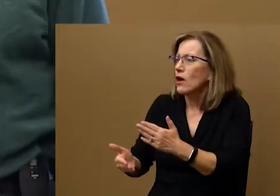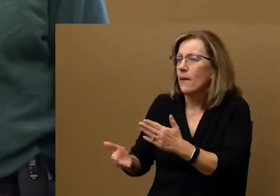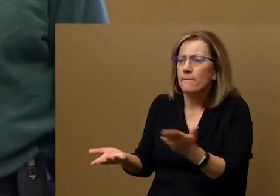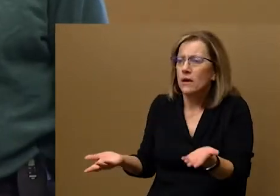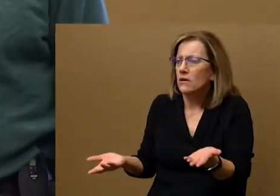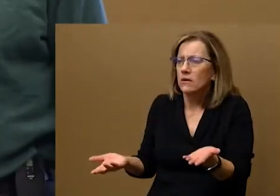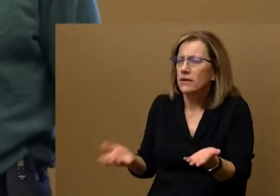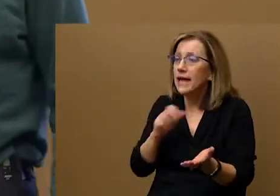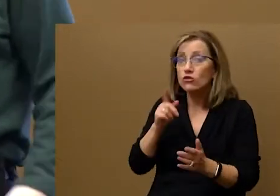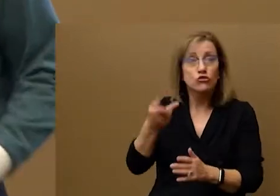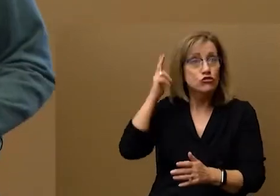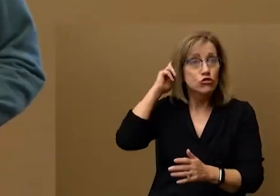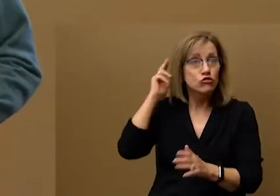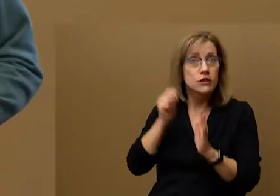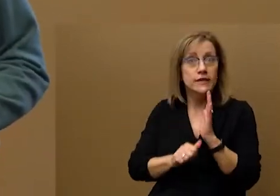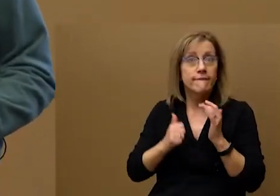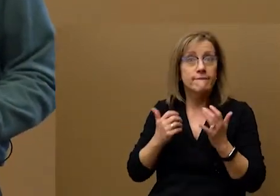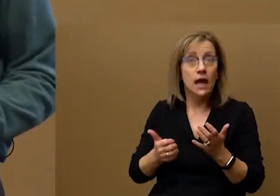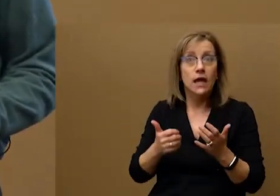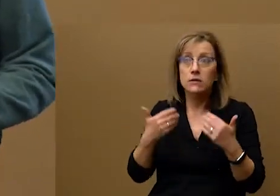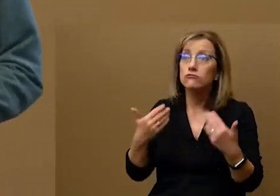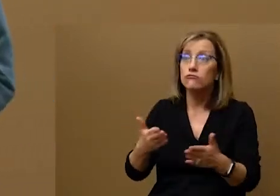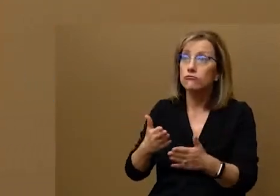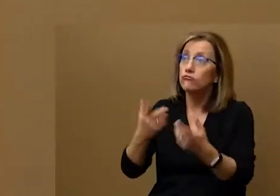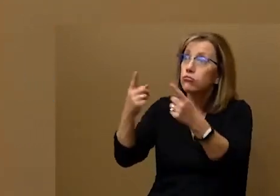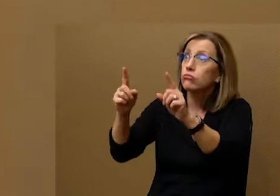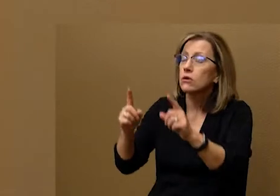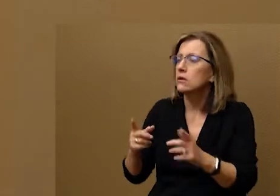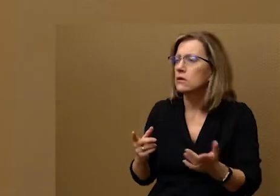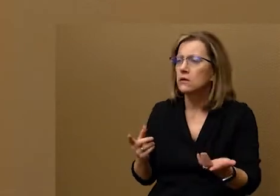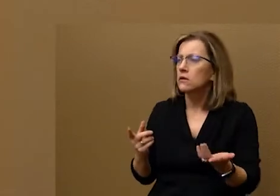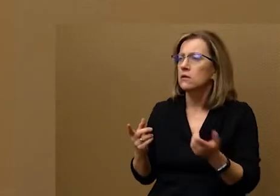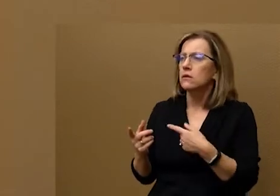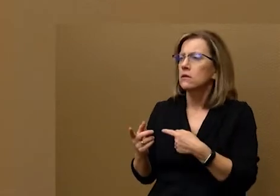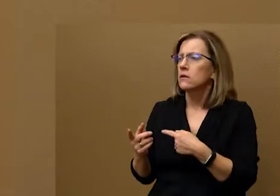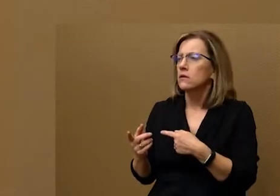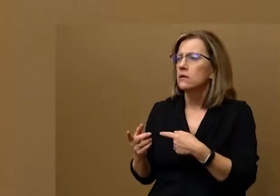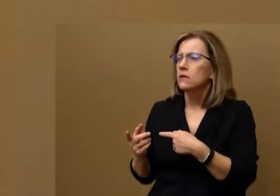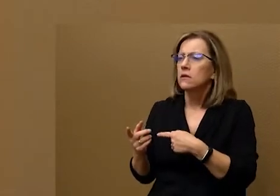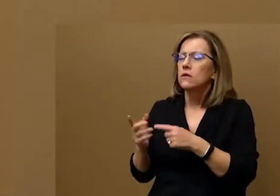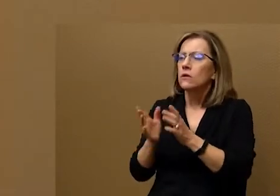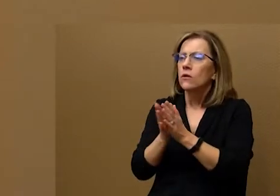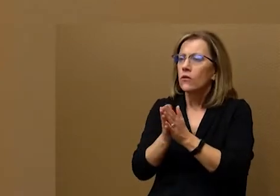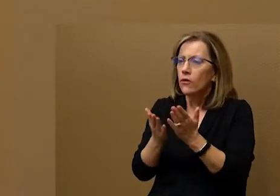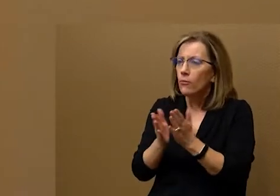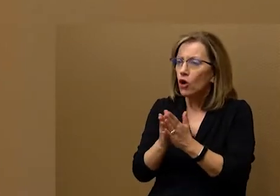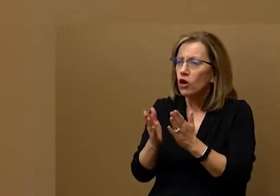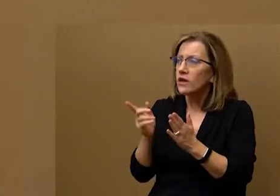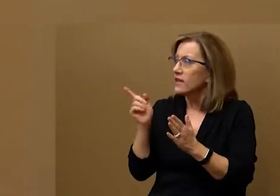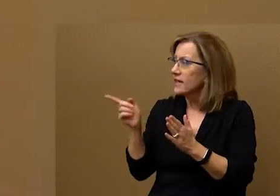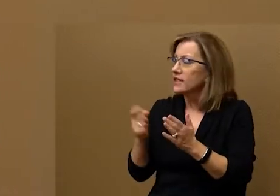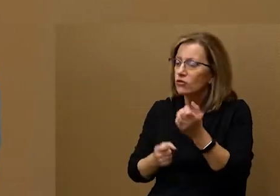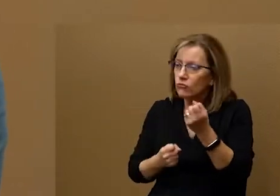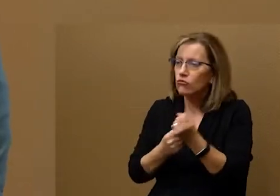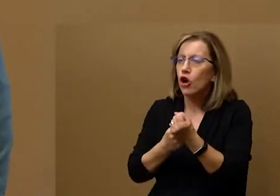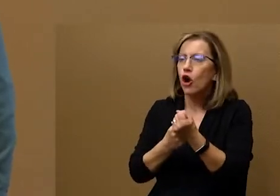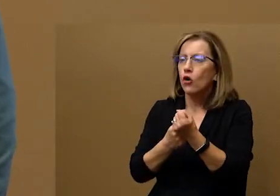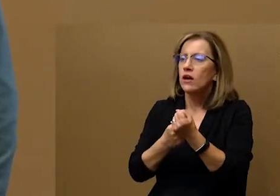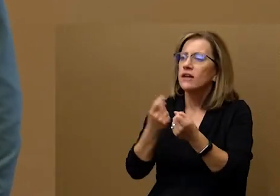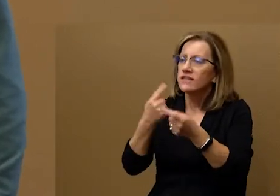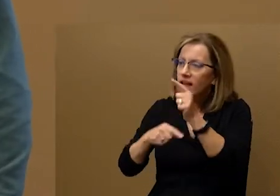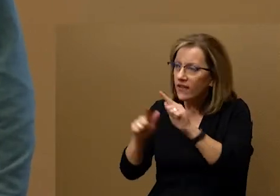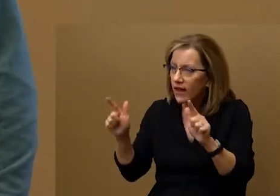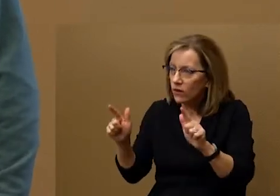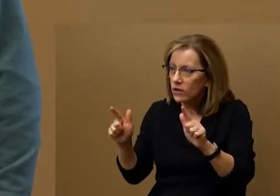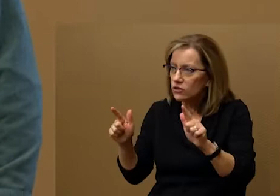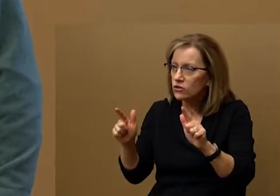outcome. And one of her take-home messages is, there's nothing in this book that's anti-cochlear implant. The book is